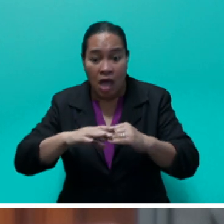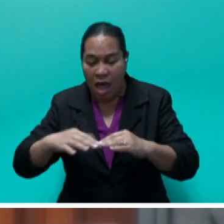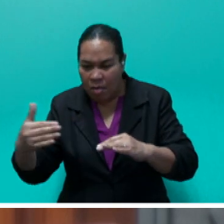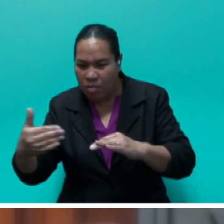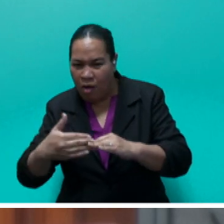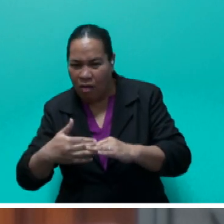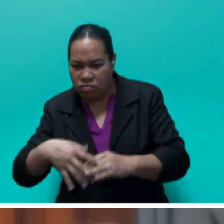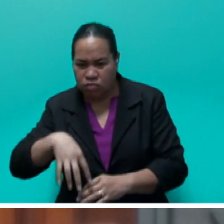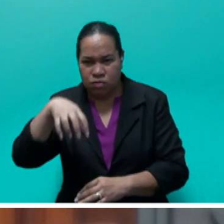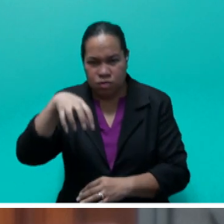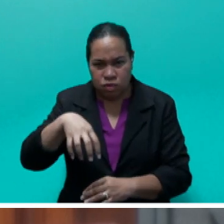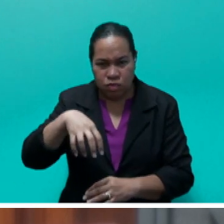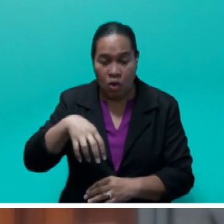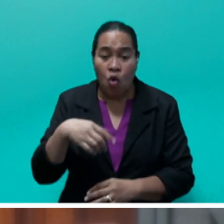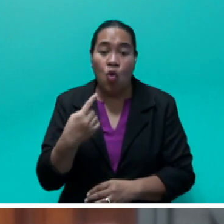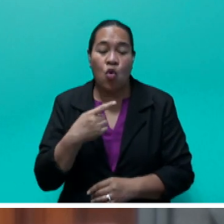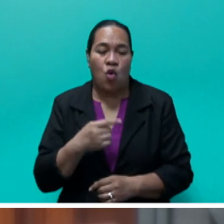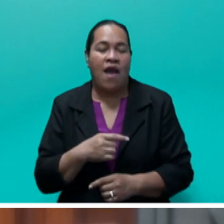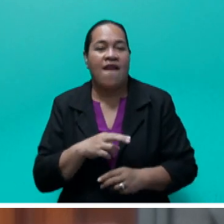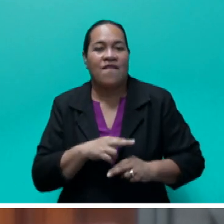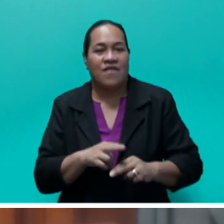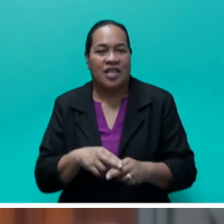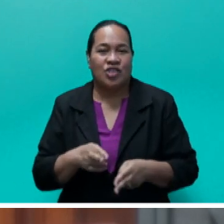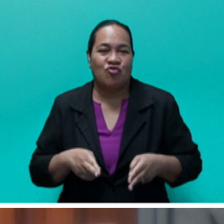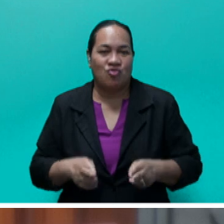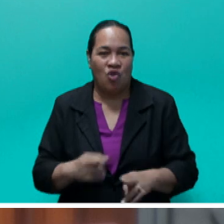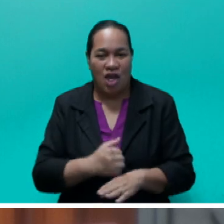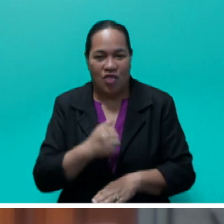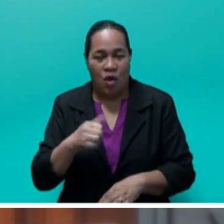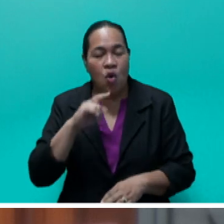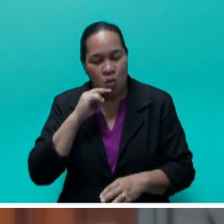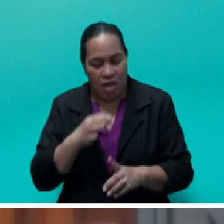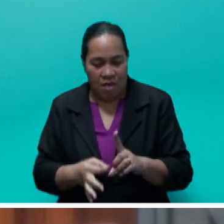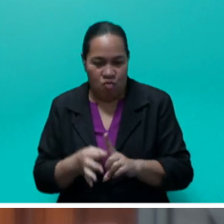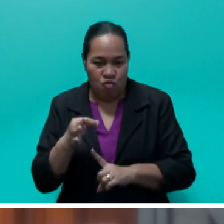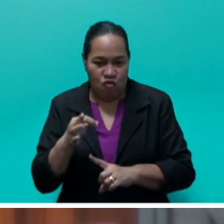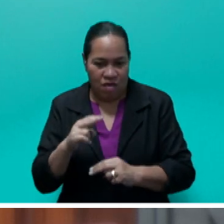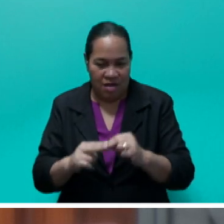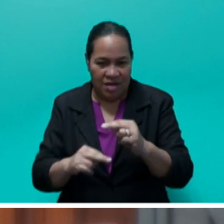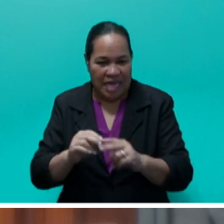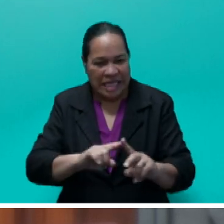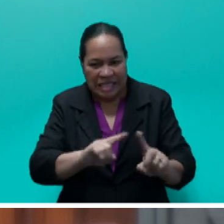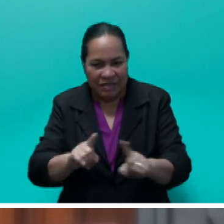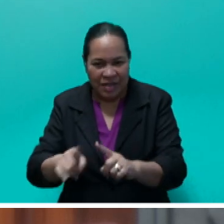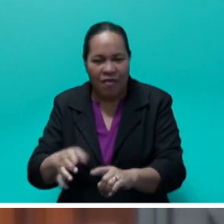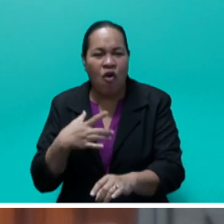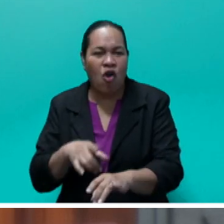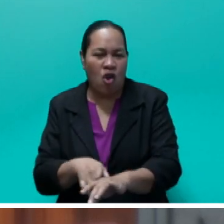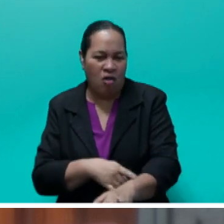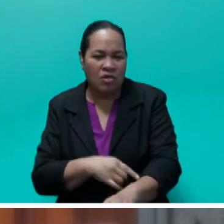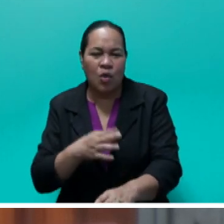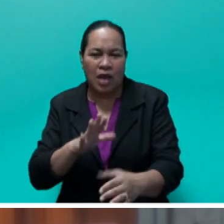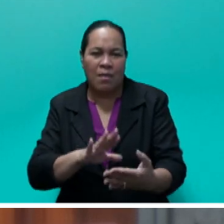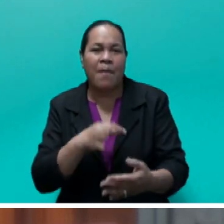facilities guided by the Fiji Road Authority will improve local infrastructure, providing long-term benefits to the